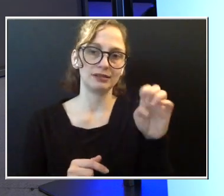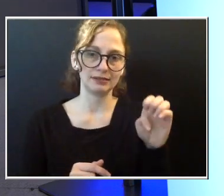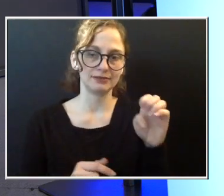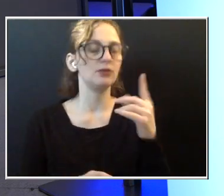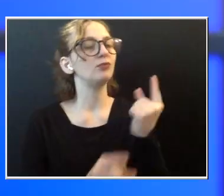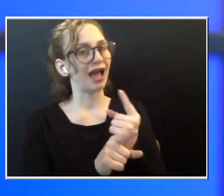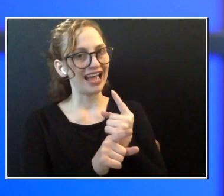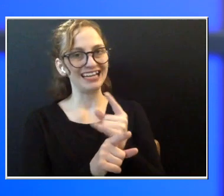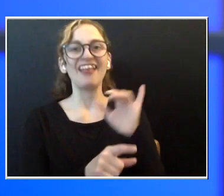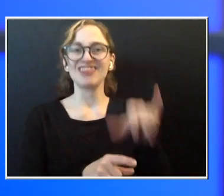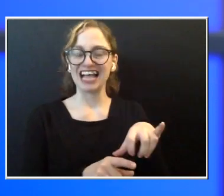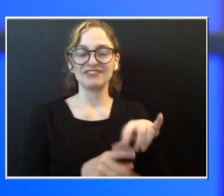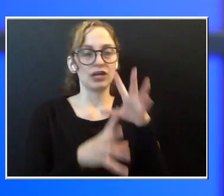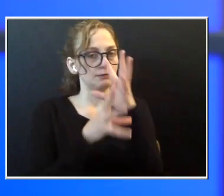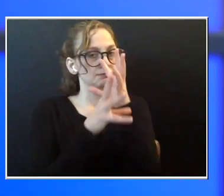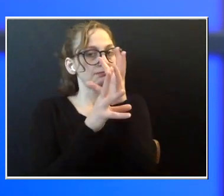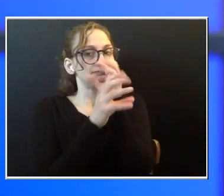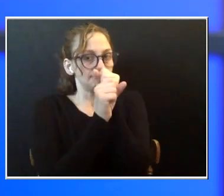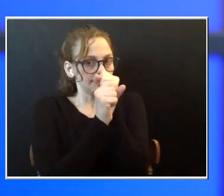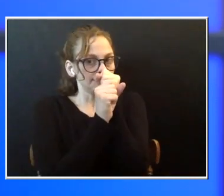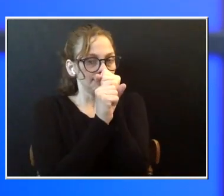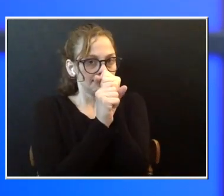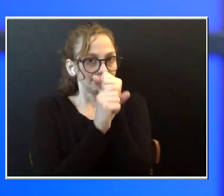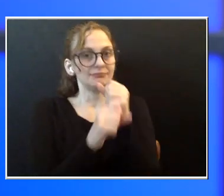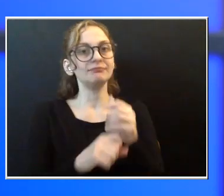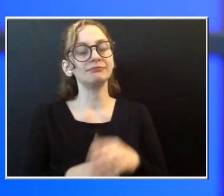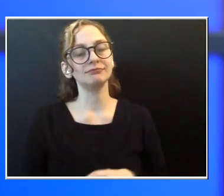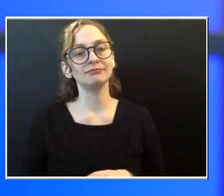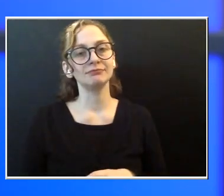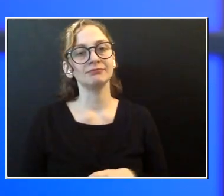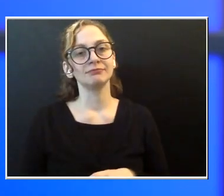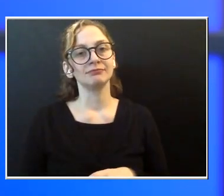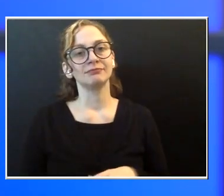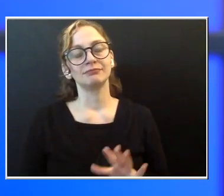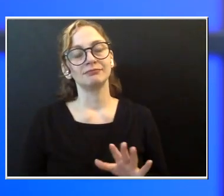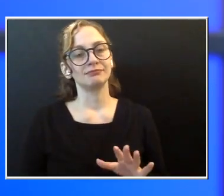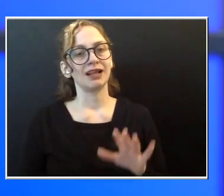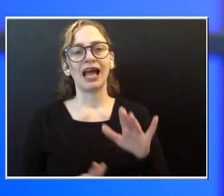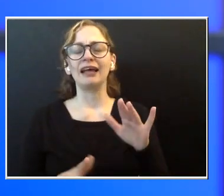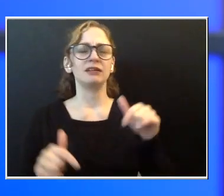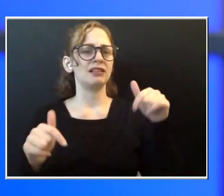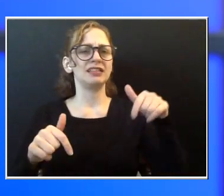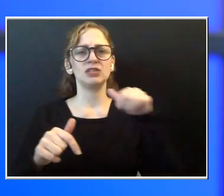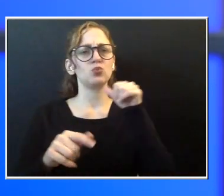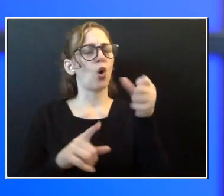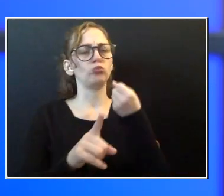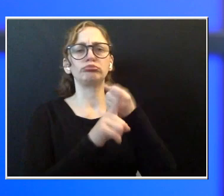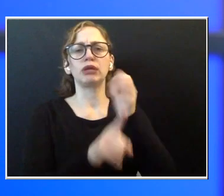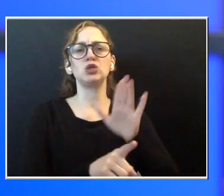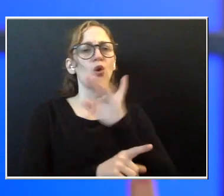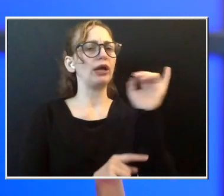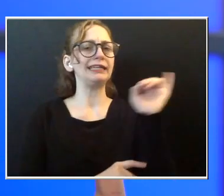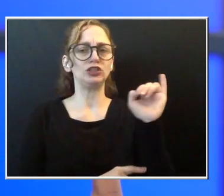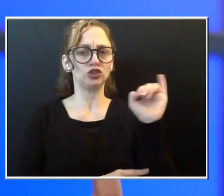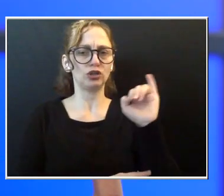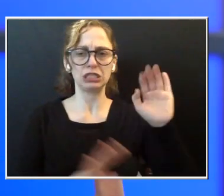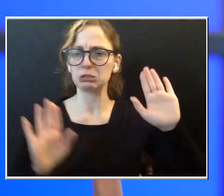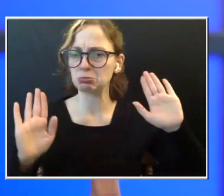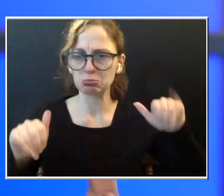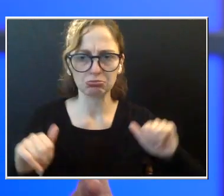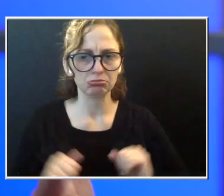confidential. This is not a risk for losing insurance or anything like that, and the same for that.